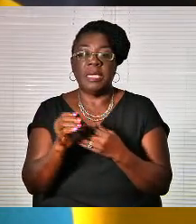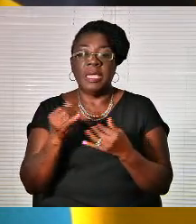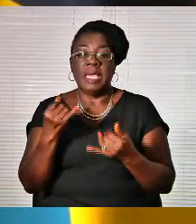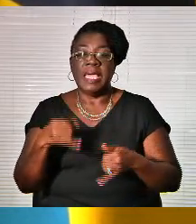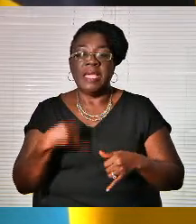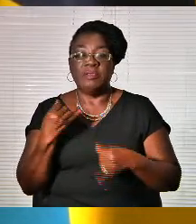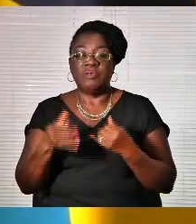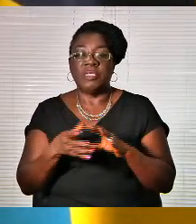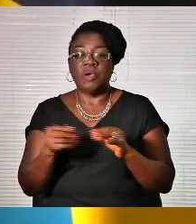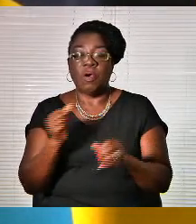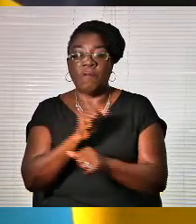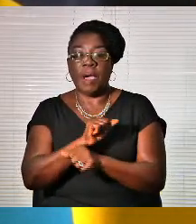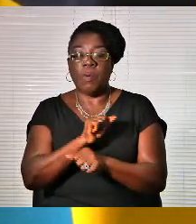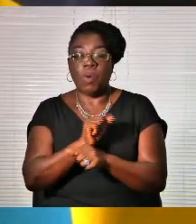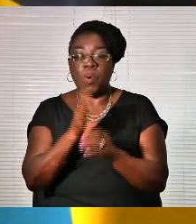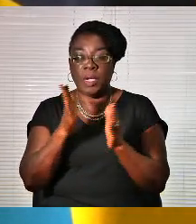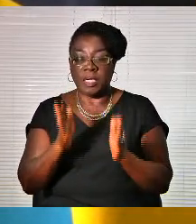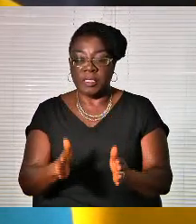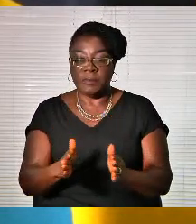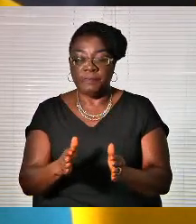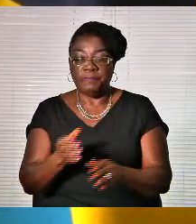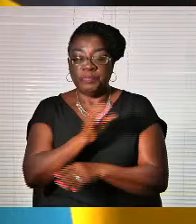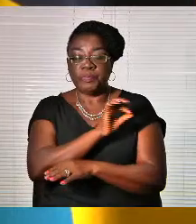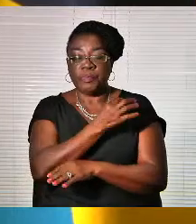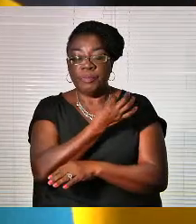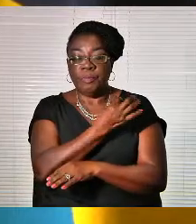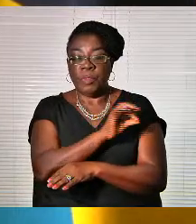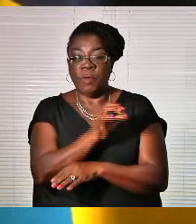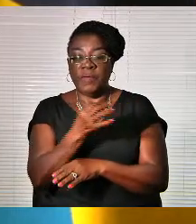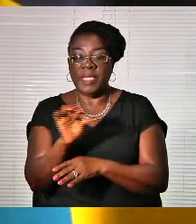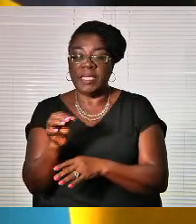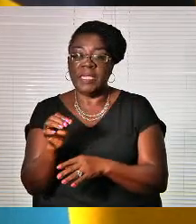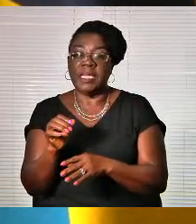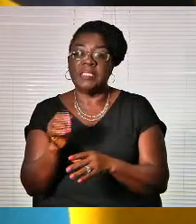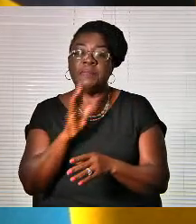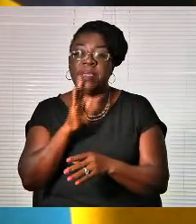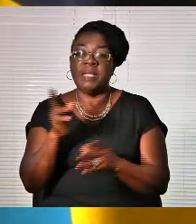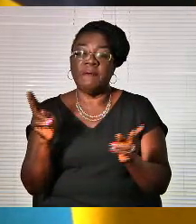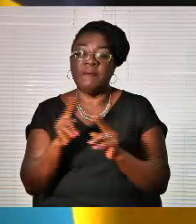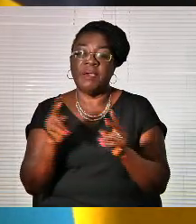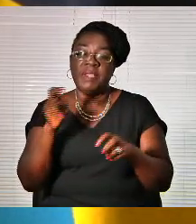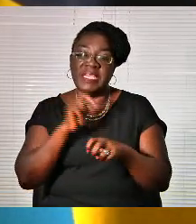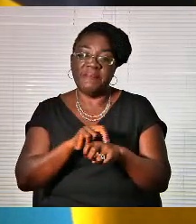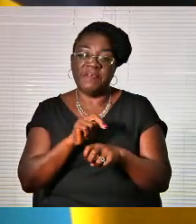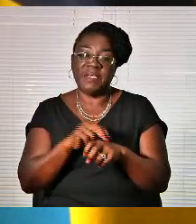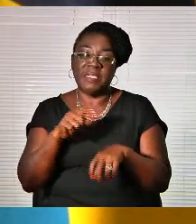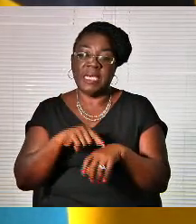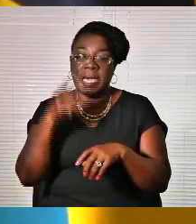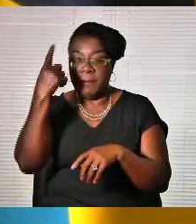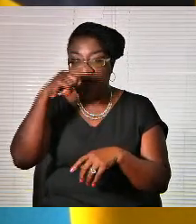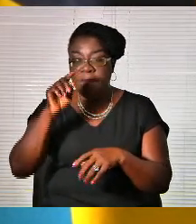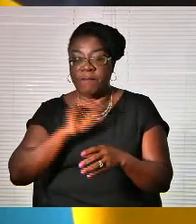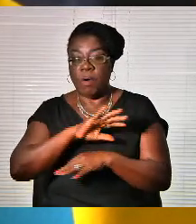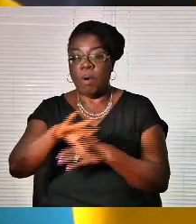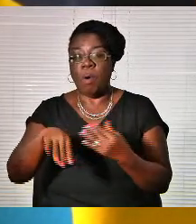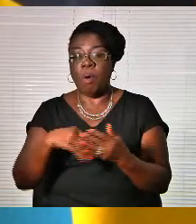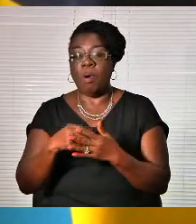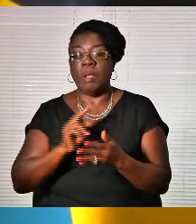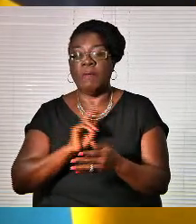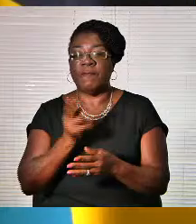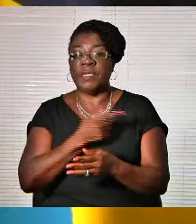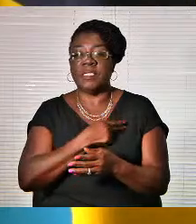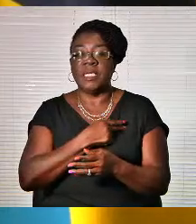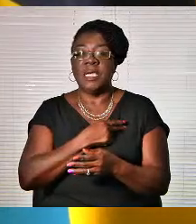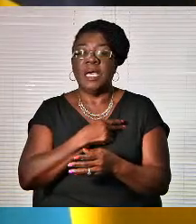employees. COVID-19 has been a particularly difficult time for all of us, and I would just like to send a shout out to